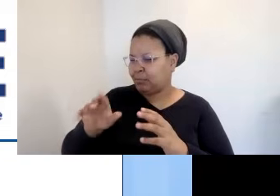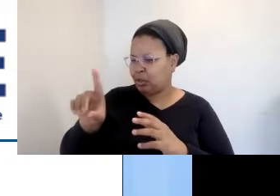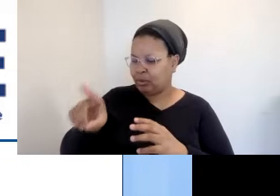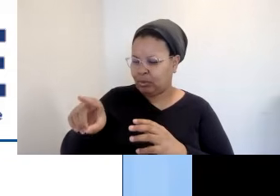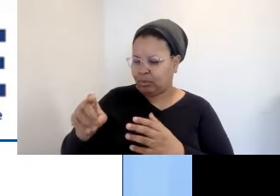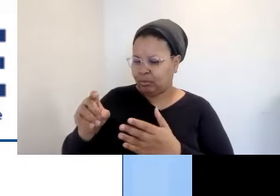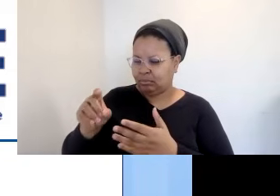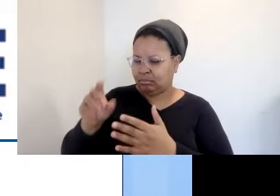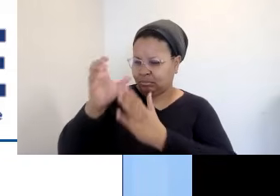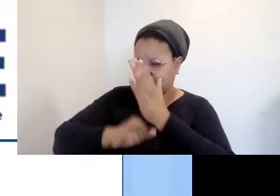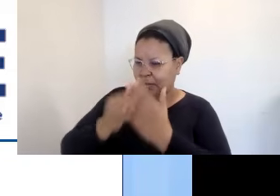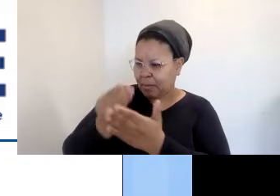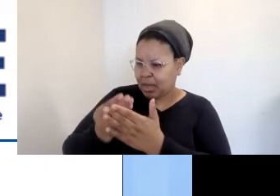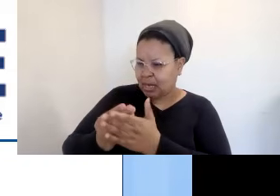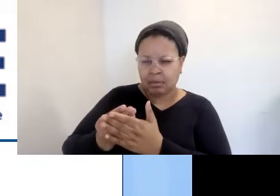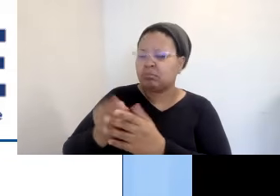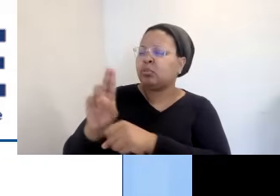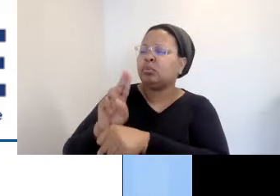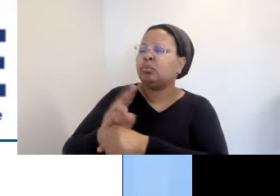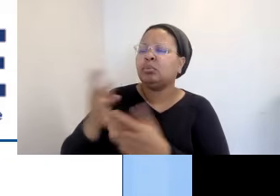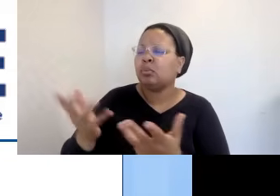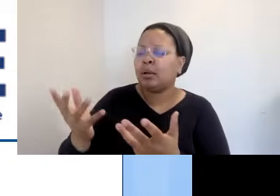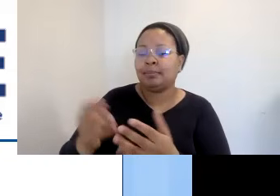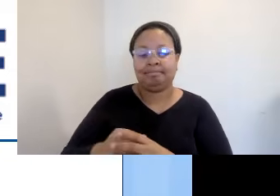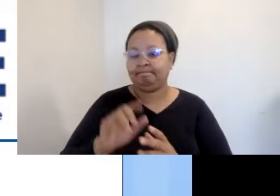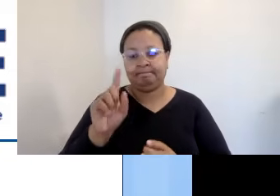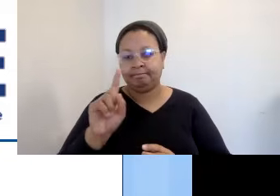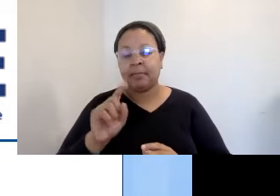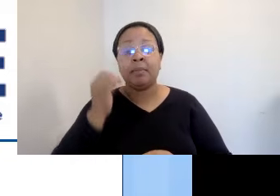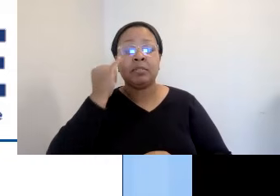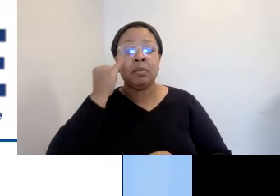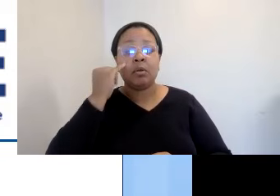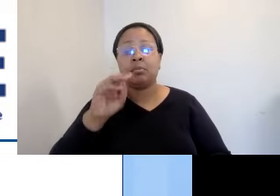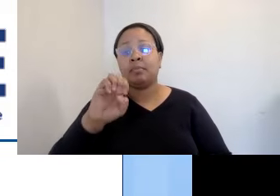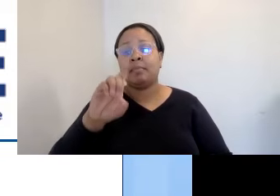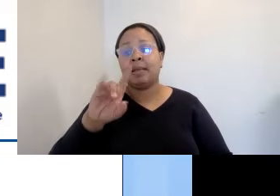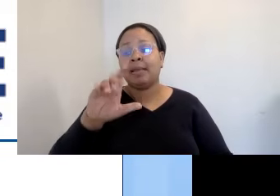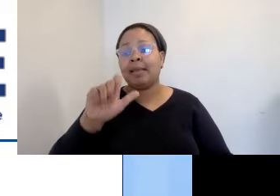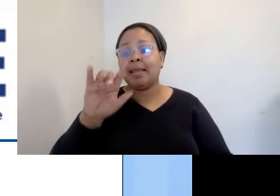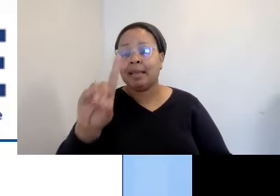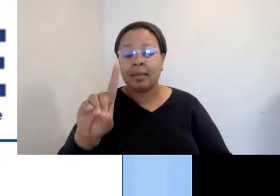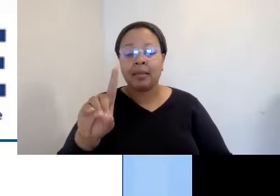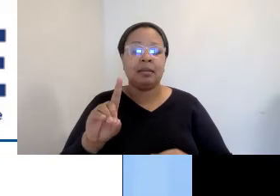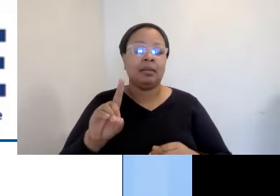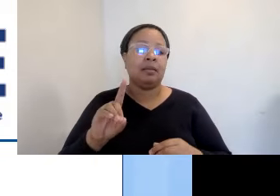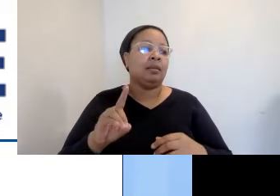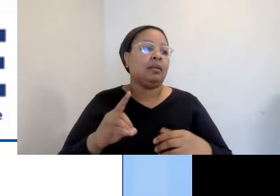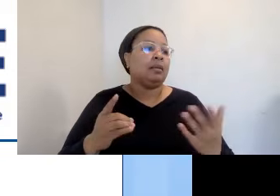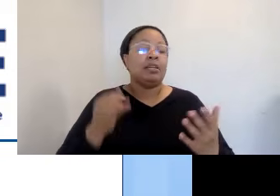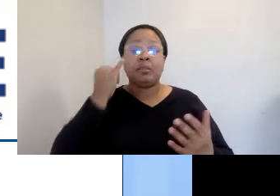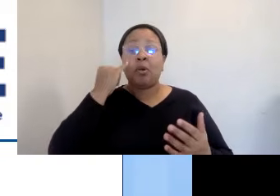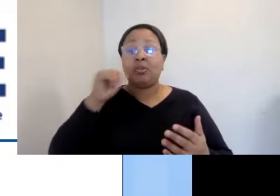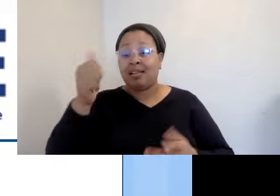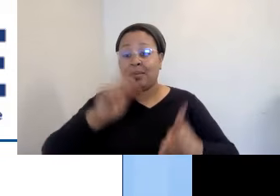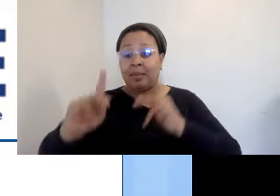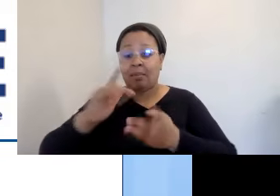benefit agencies such as like Medicaid, if they're, if they feel like maybe some exploitation is going